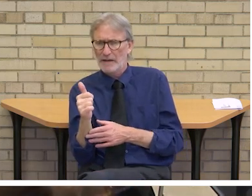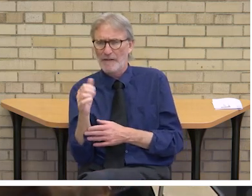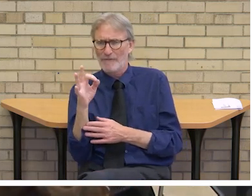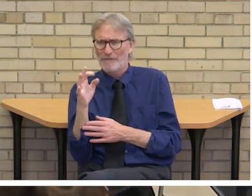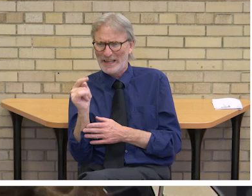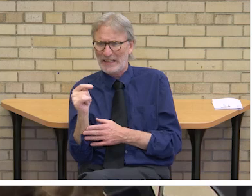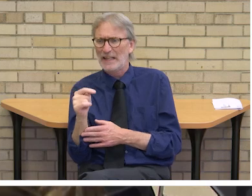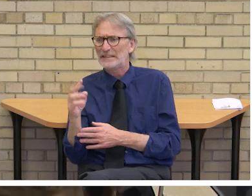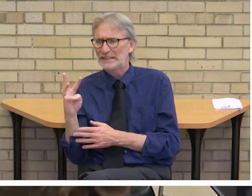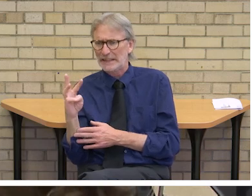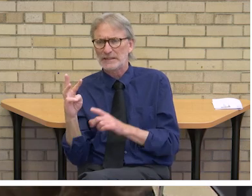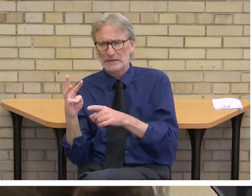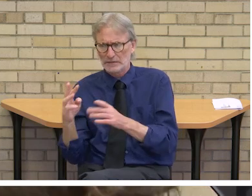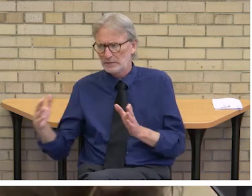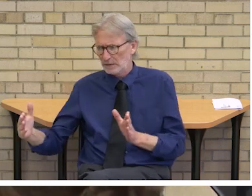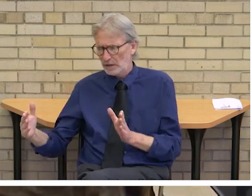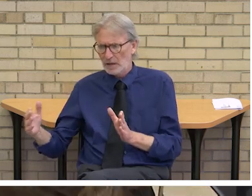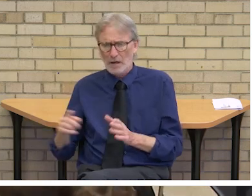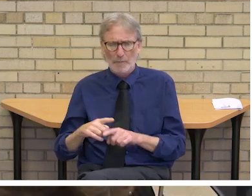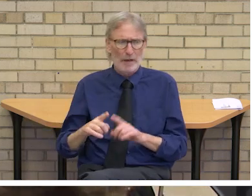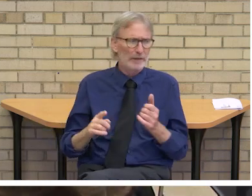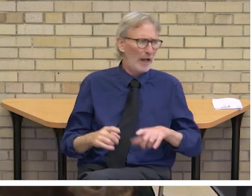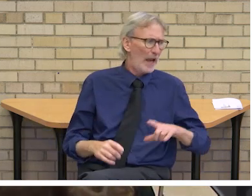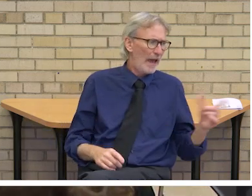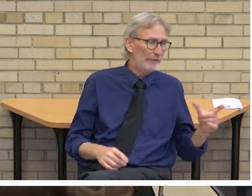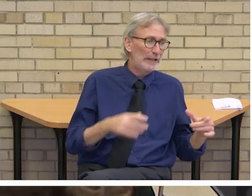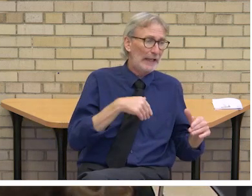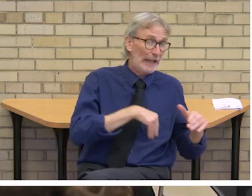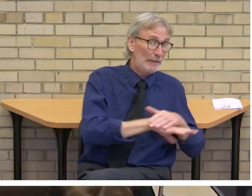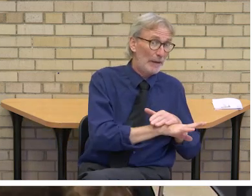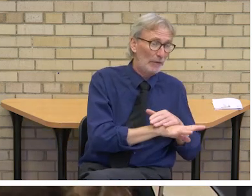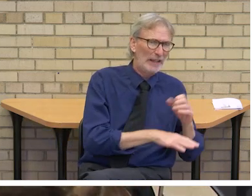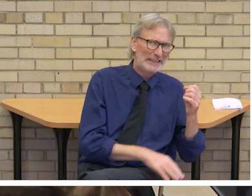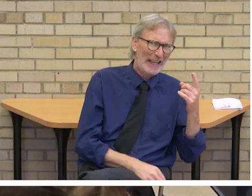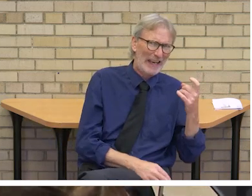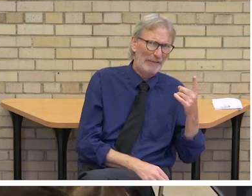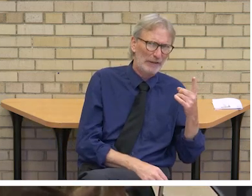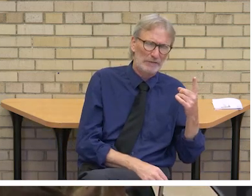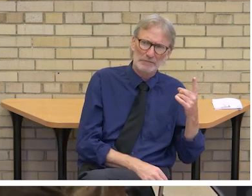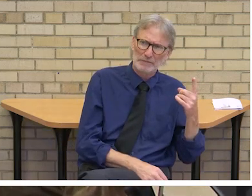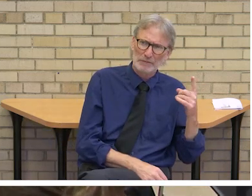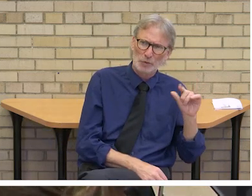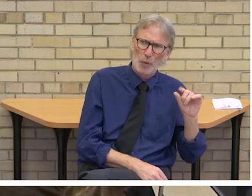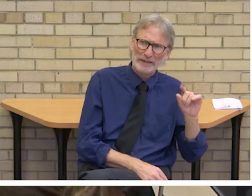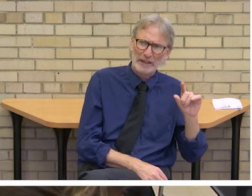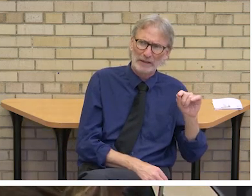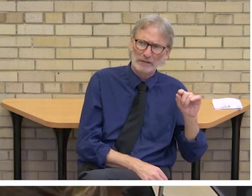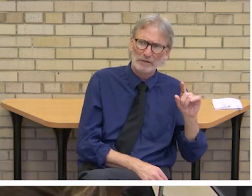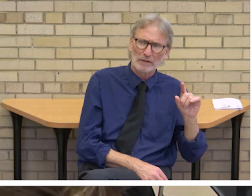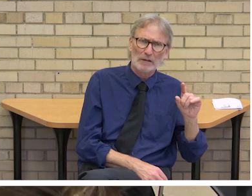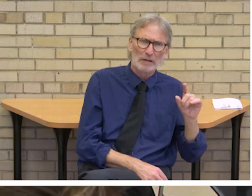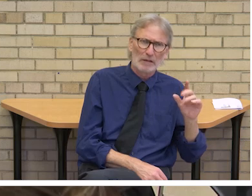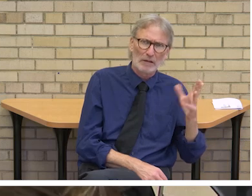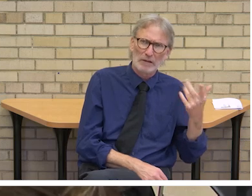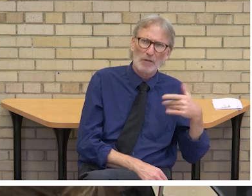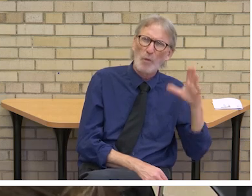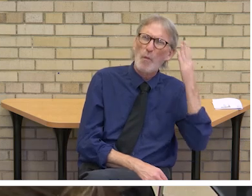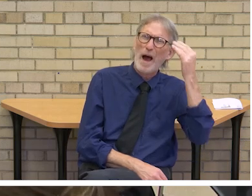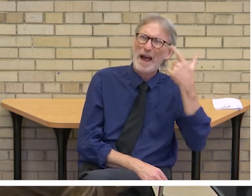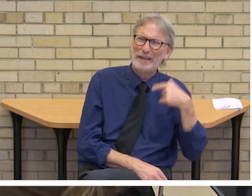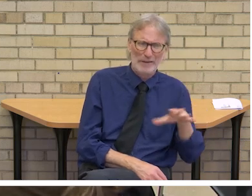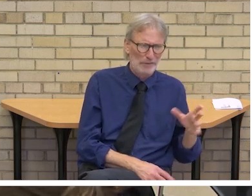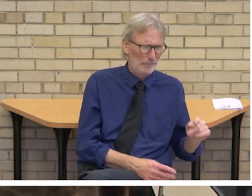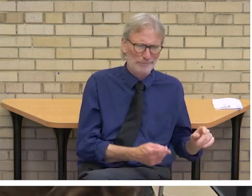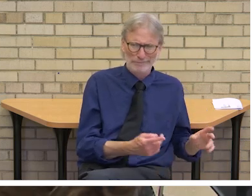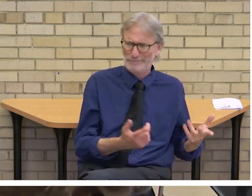right-hand lane being 11 foot. The inbound lane is 11 foot. Is there any reason why you're squeezing that 6 inches